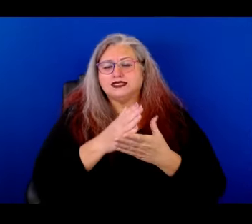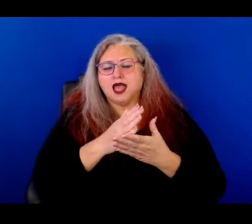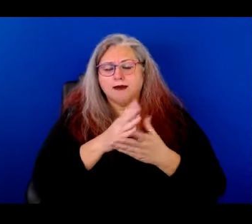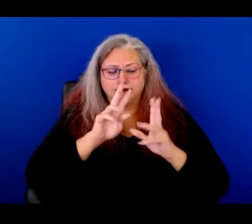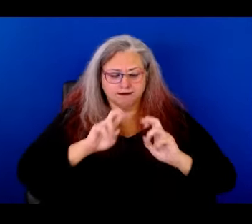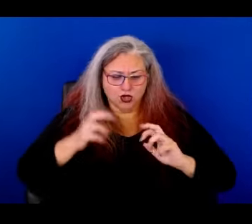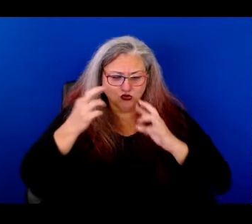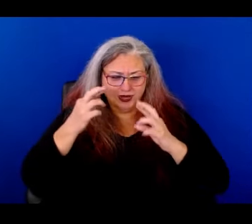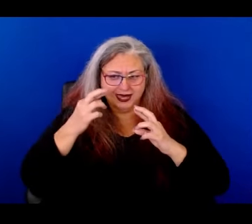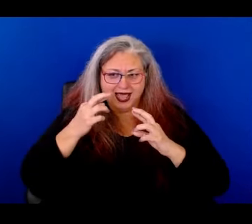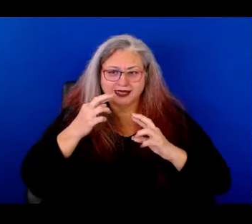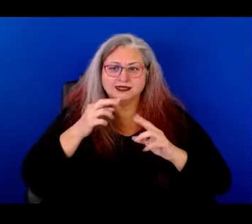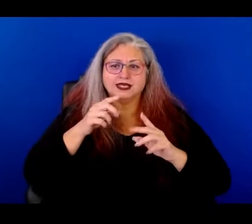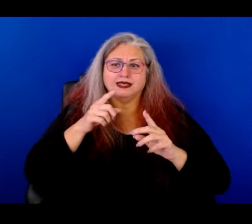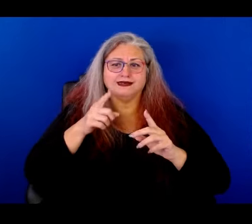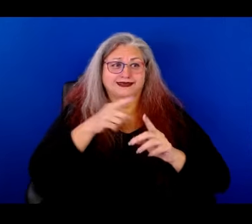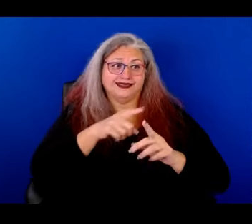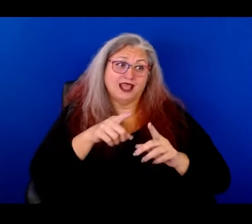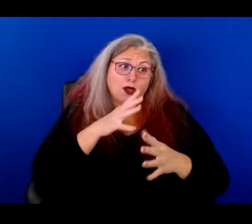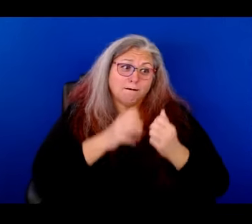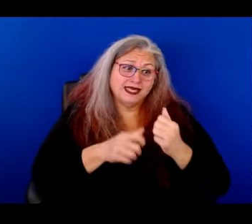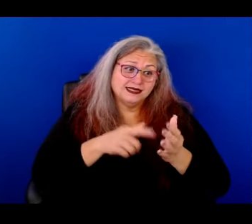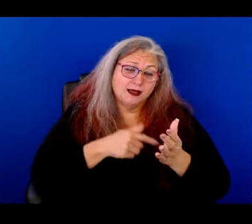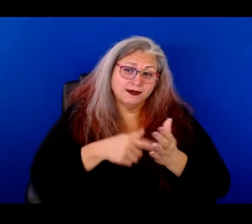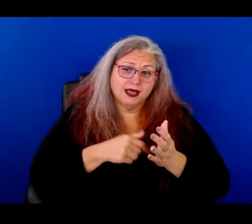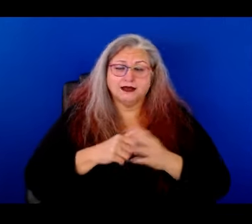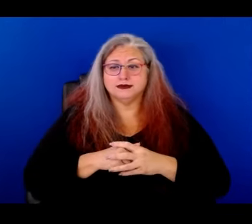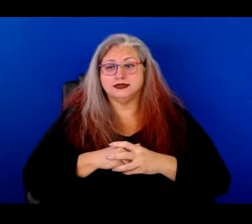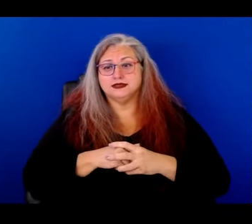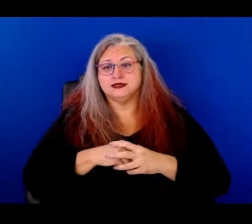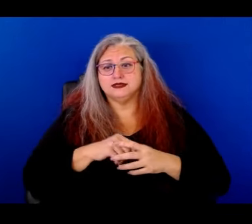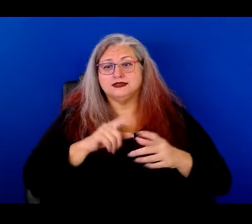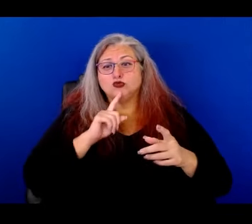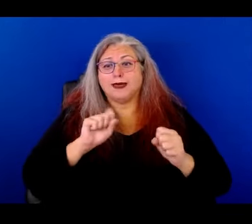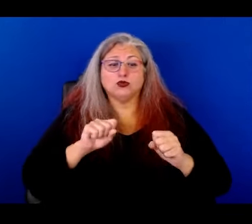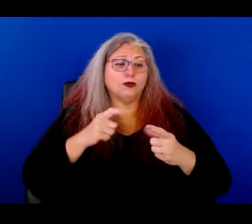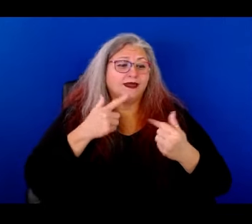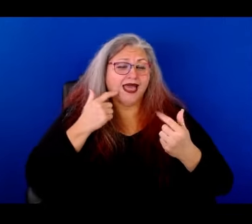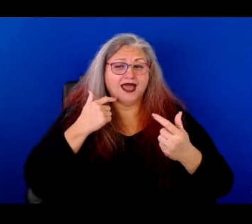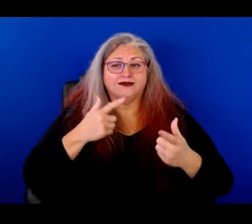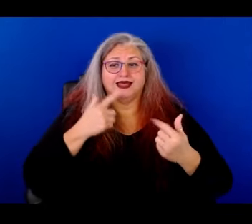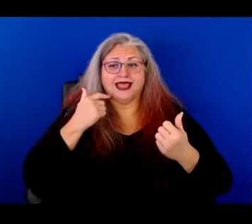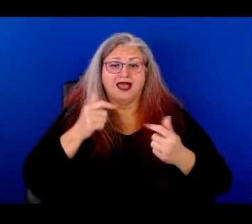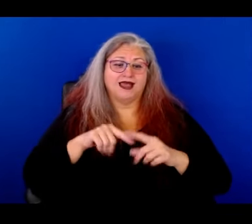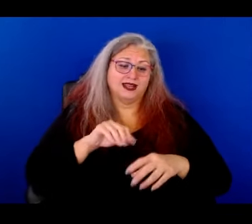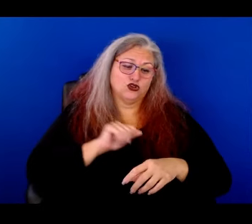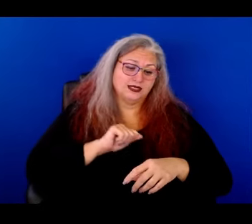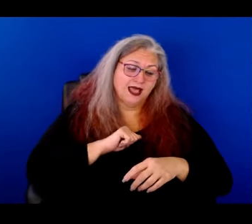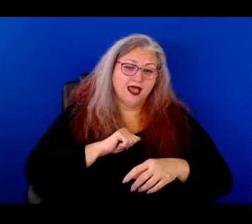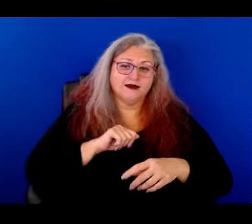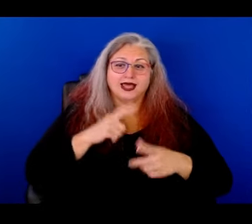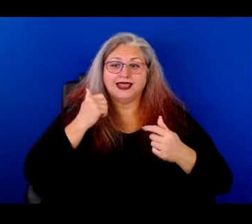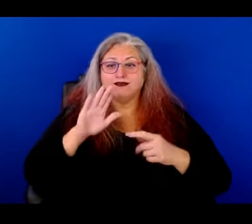realize that they're being mean sometimes. And, you know, to just laugh at yourself, laugh at your